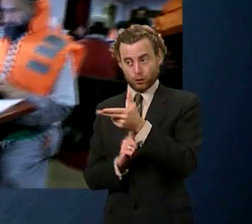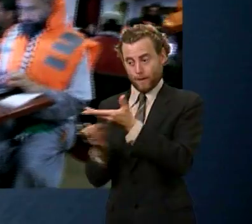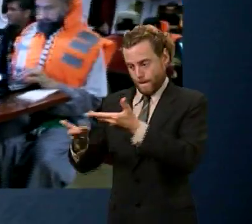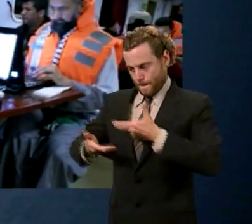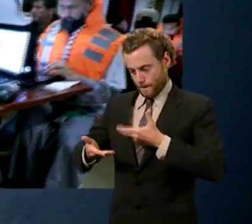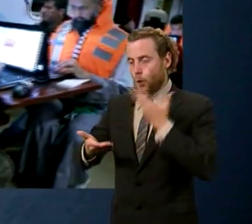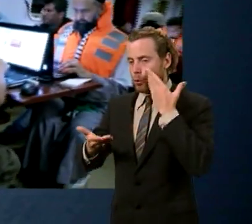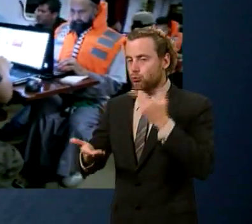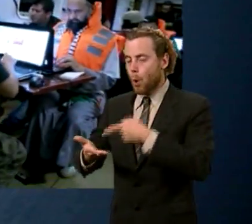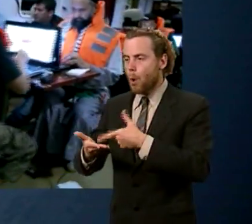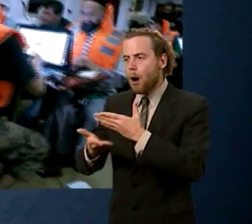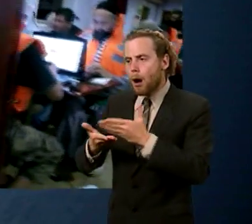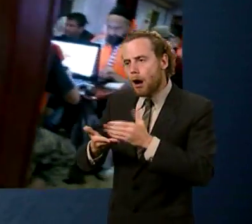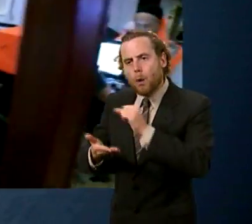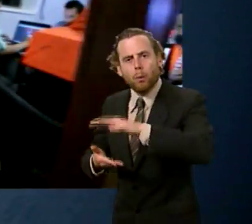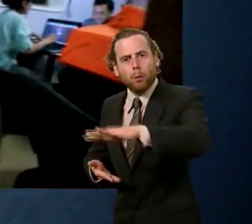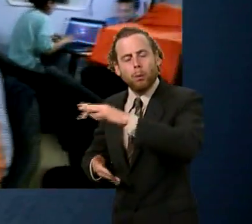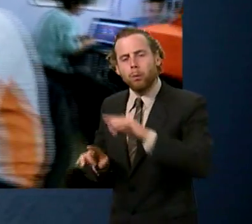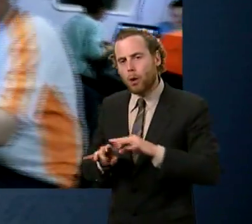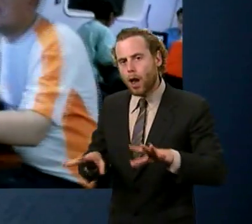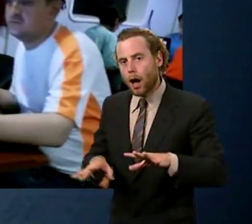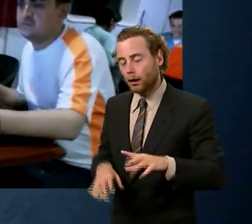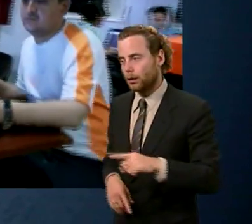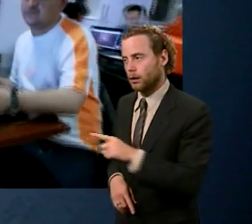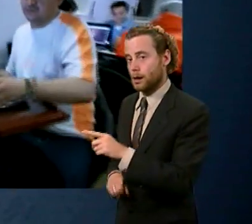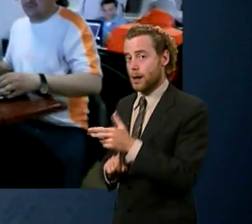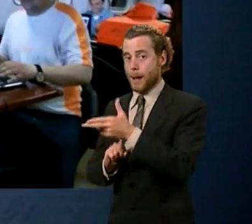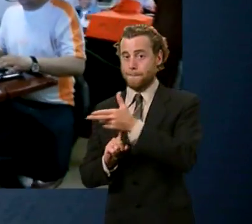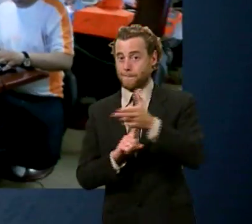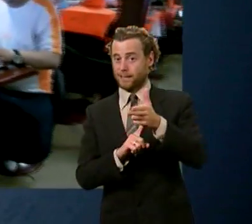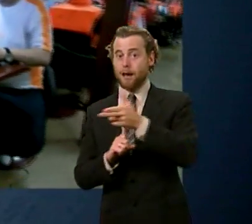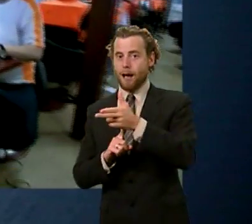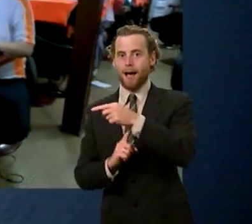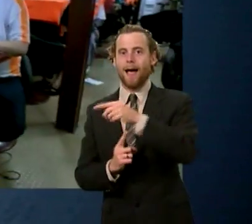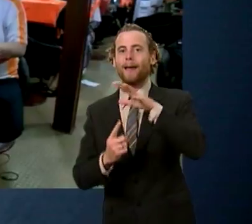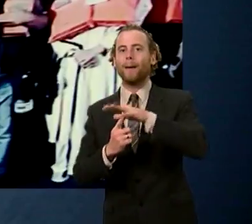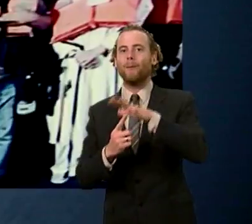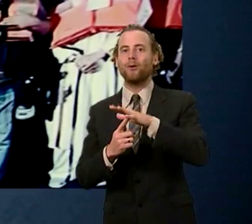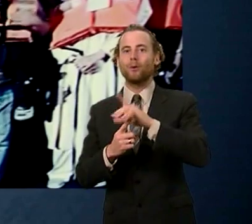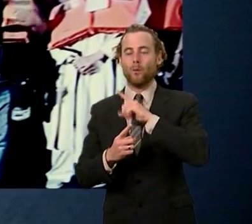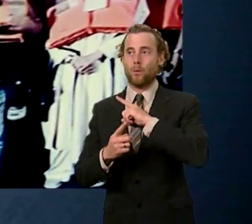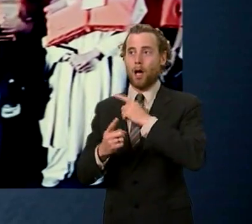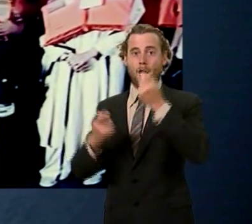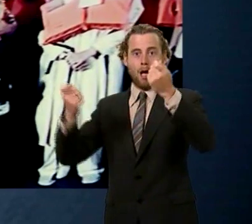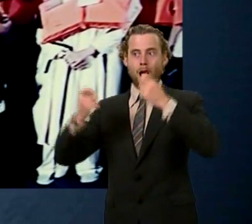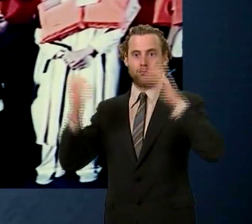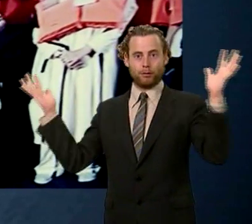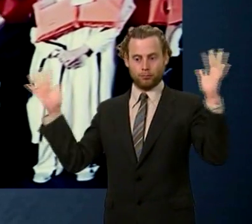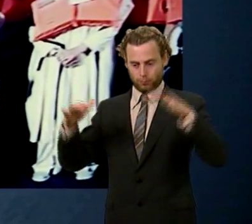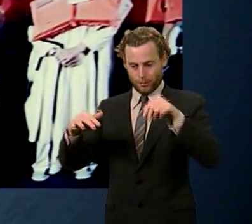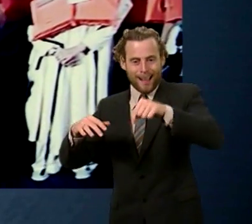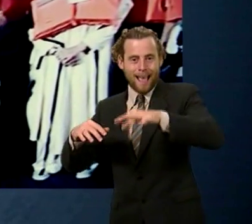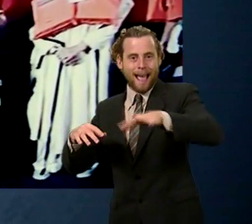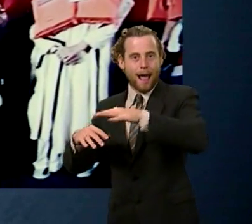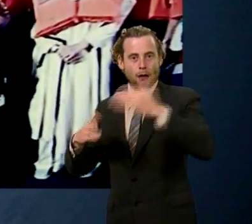really happened. The media was a crucial part of the plan to focus the world's attention on the blockade.